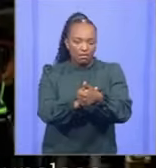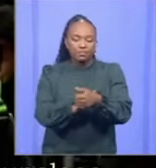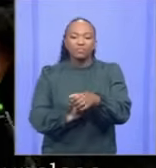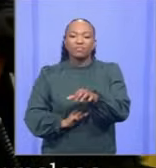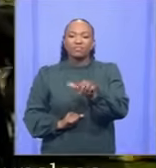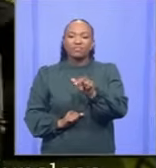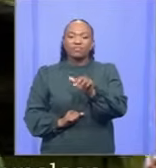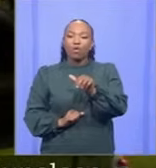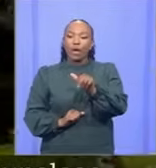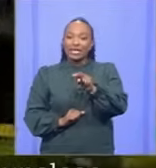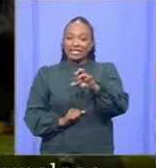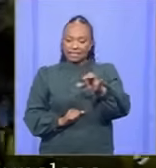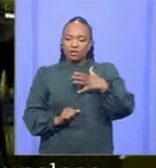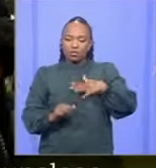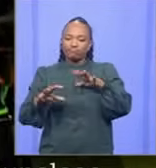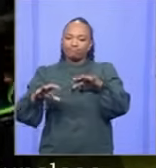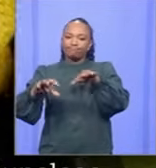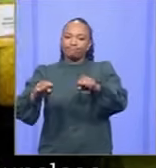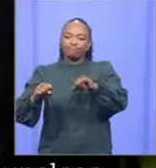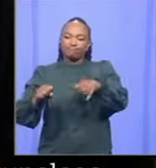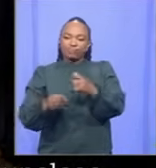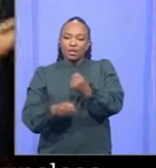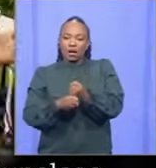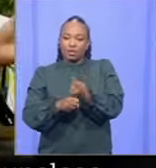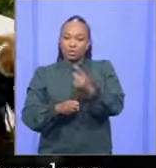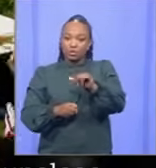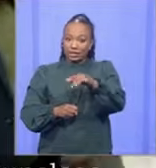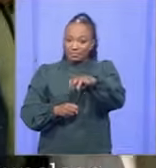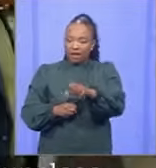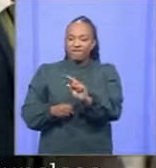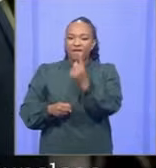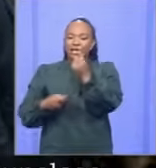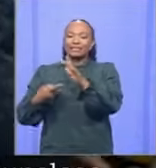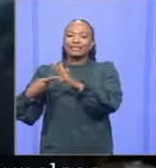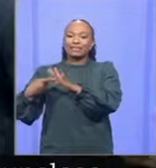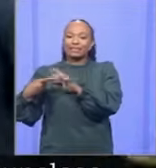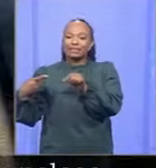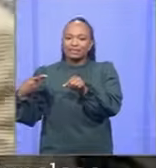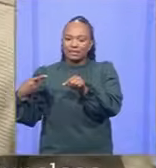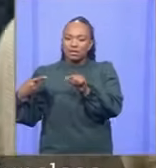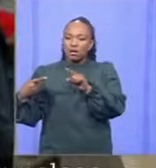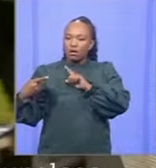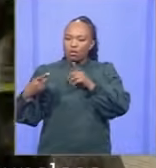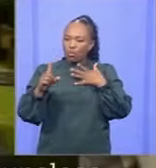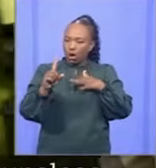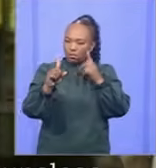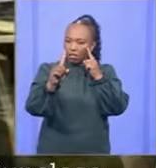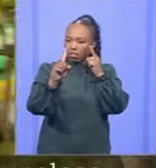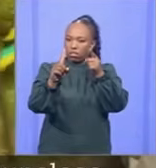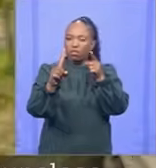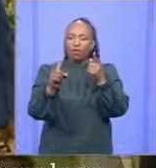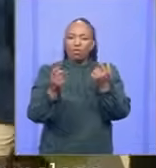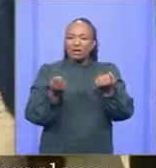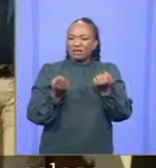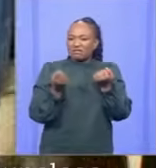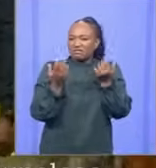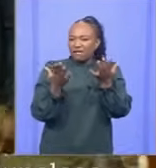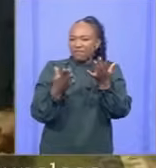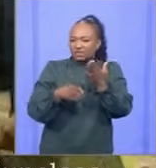wa Gauteng, mme Johannesburg e tla nna lefelo la ntlha. Maitlhomo ke go tokafatsa thebolelo e bokoa ya ditirelo